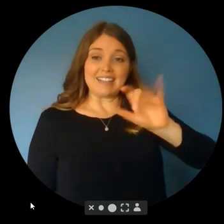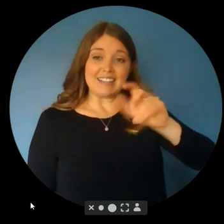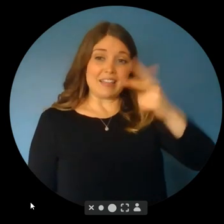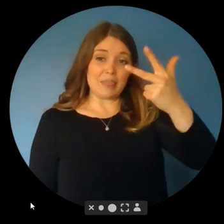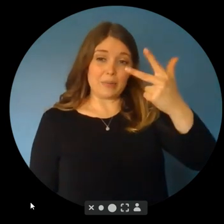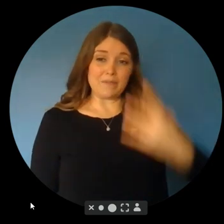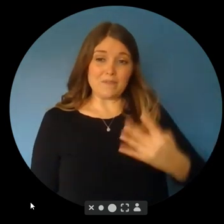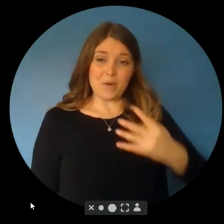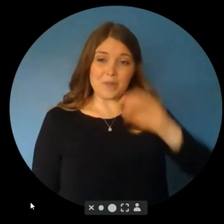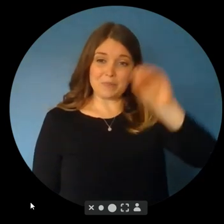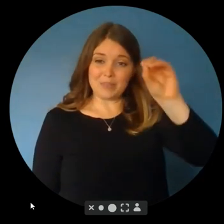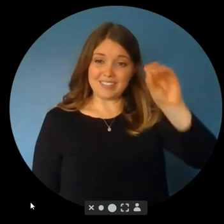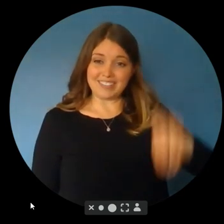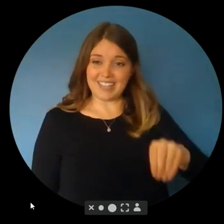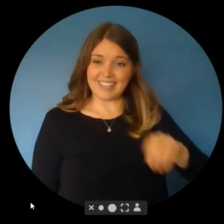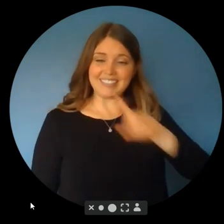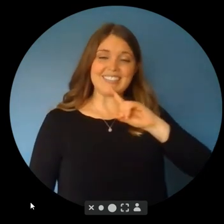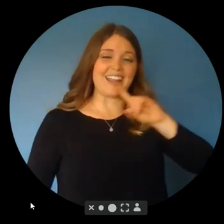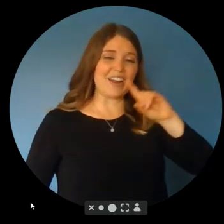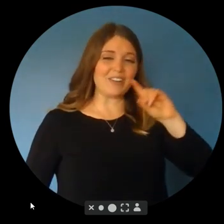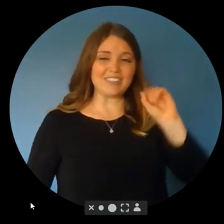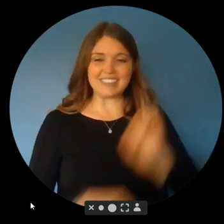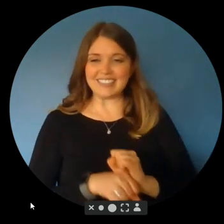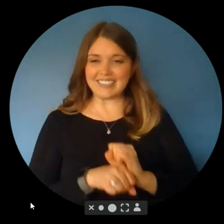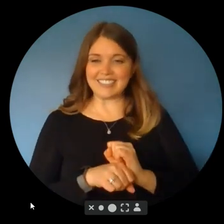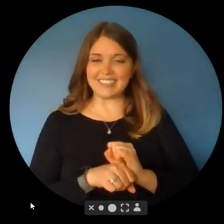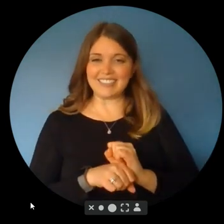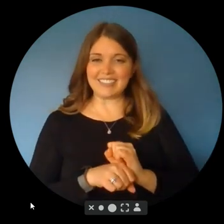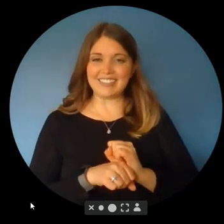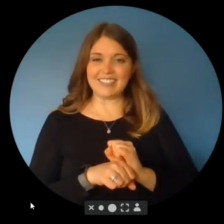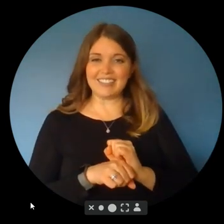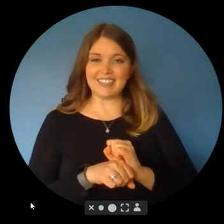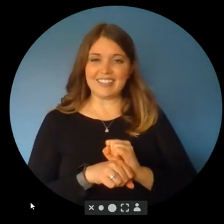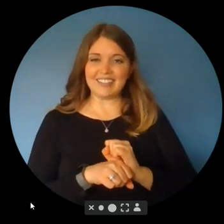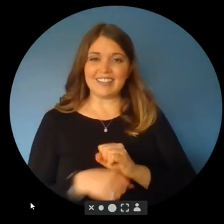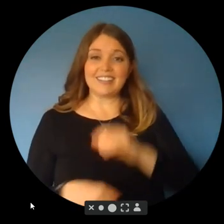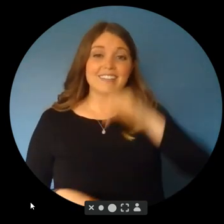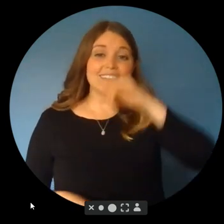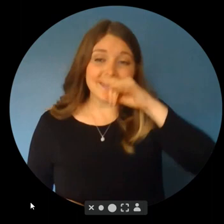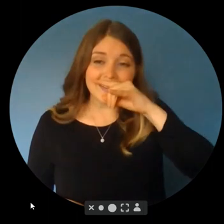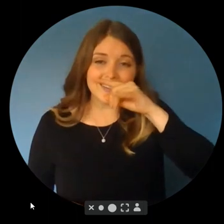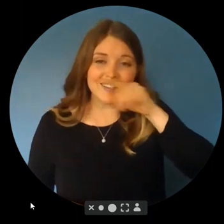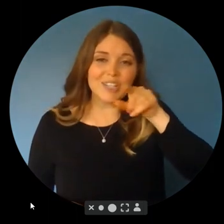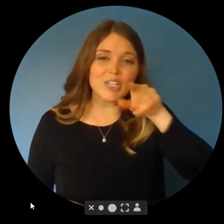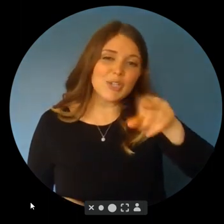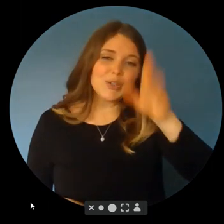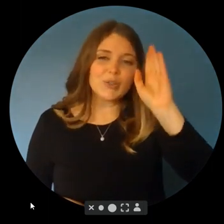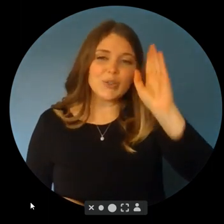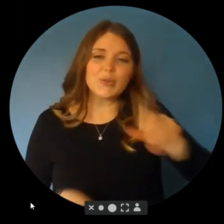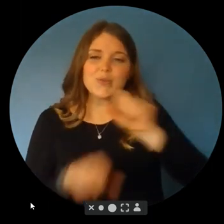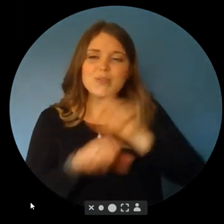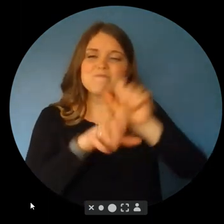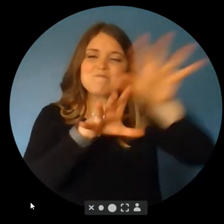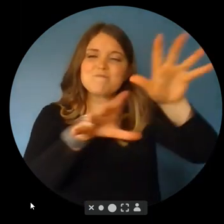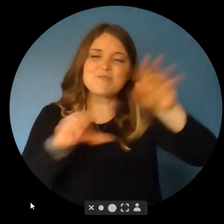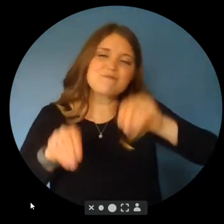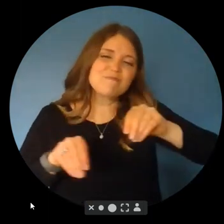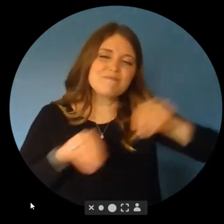98¾% guaranteed. Kid, you will move